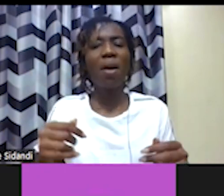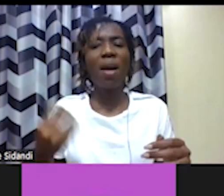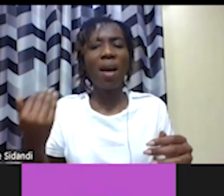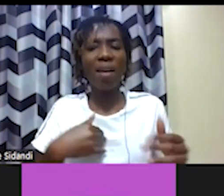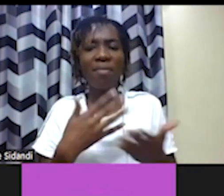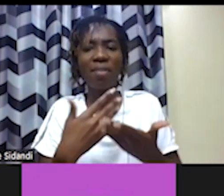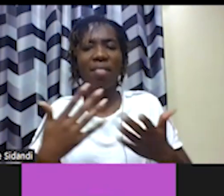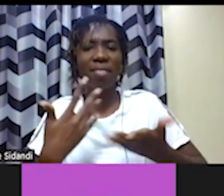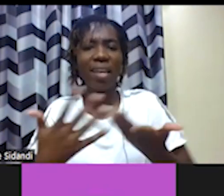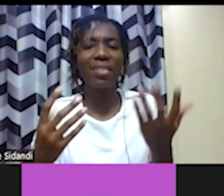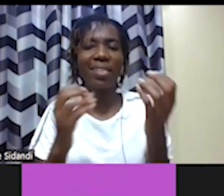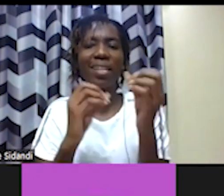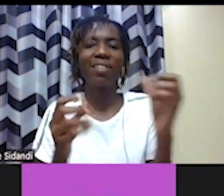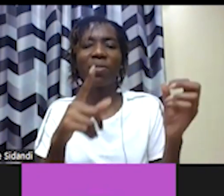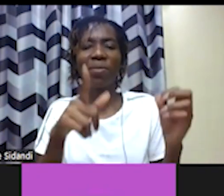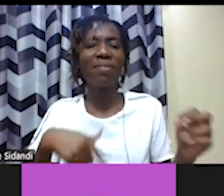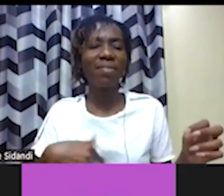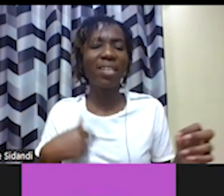or feel like a fraud.